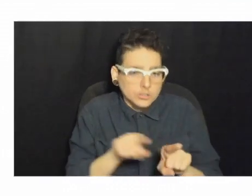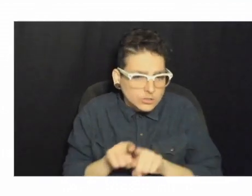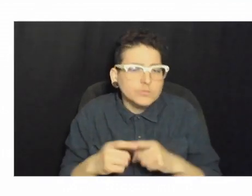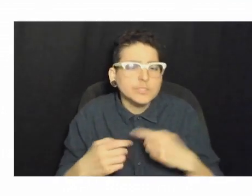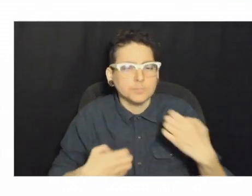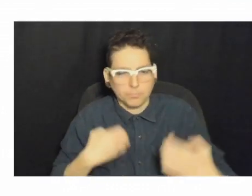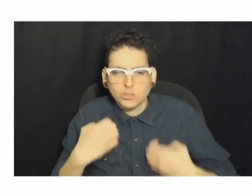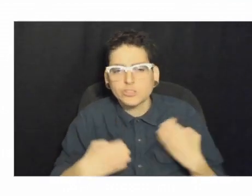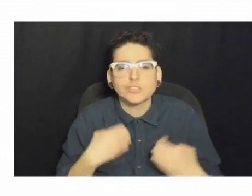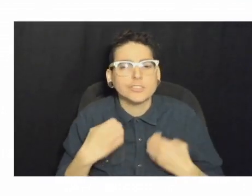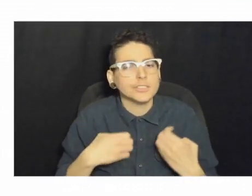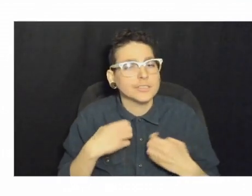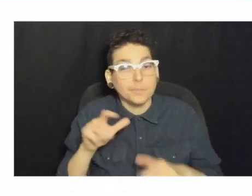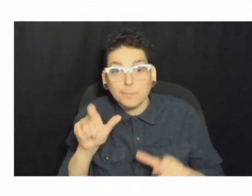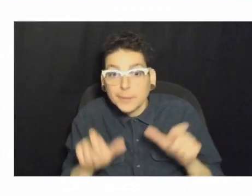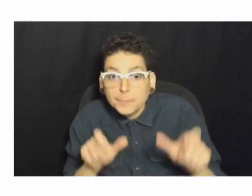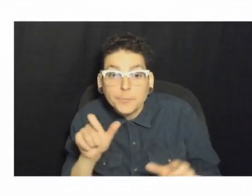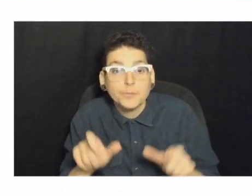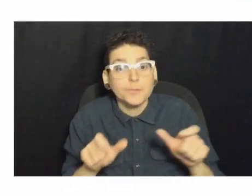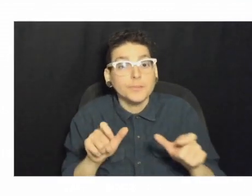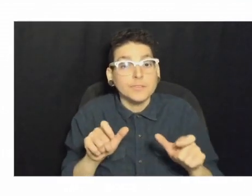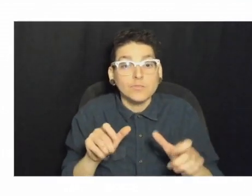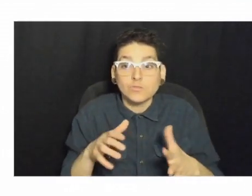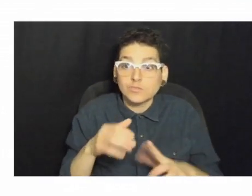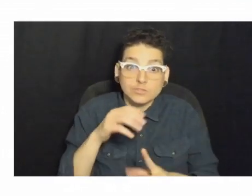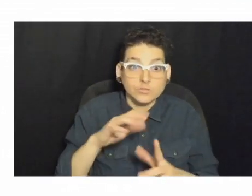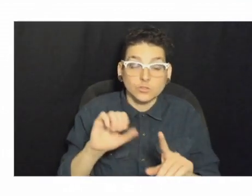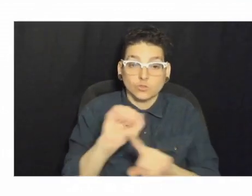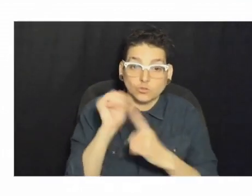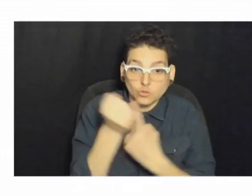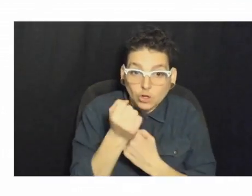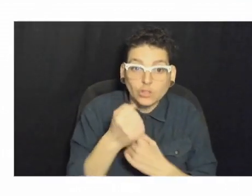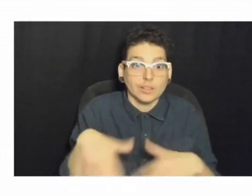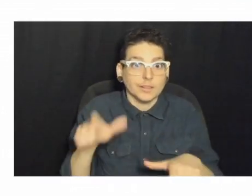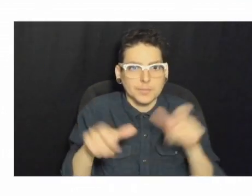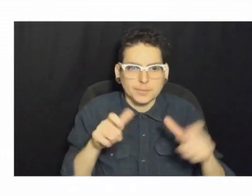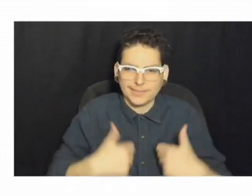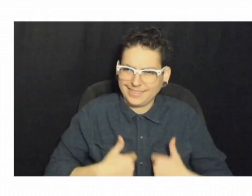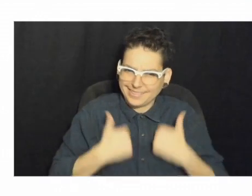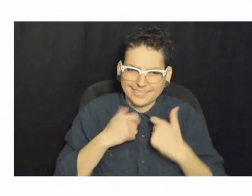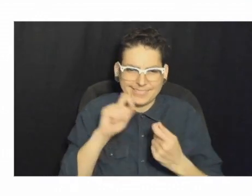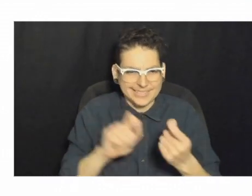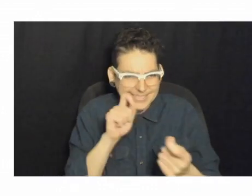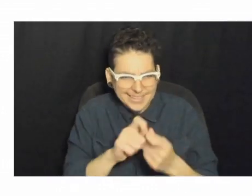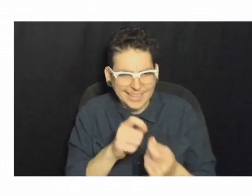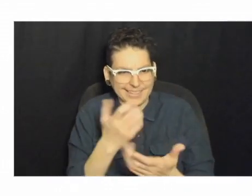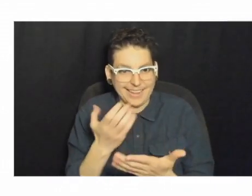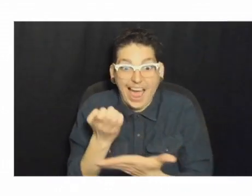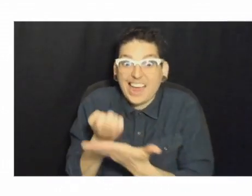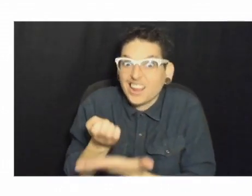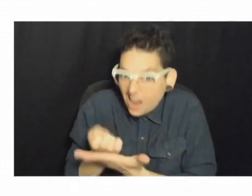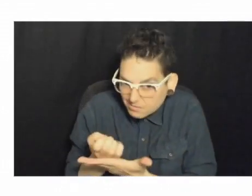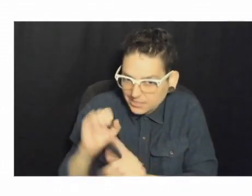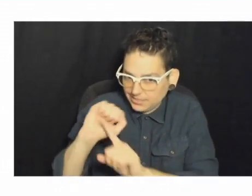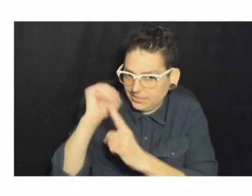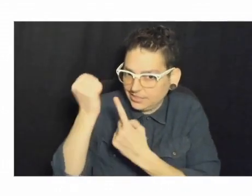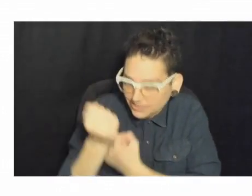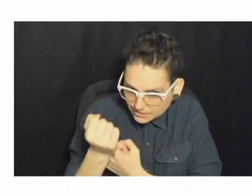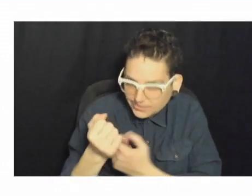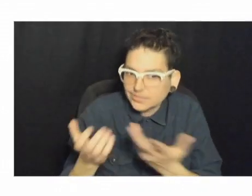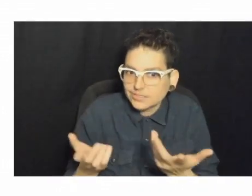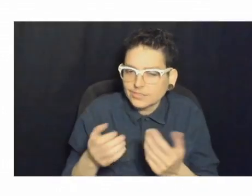who live in particular economic circumstances. So I see people sort of also pushing this issue of sort of